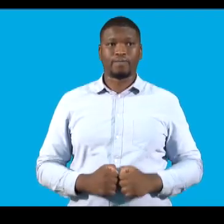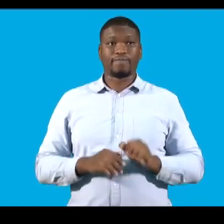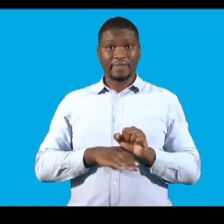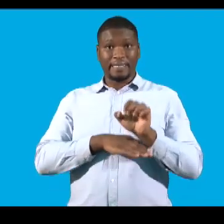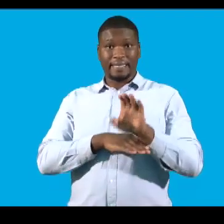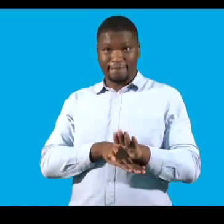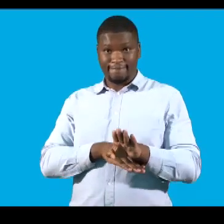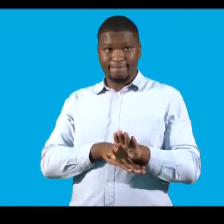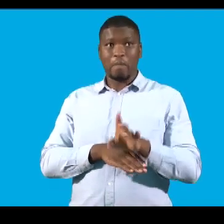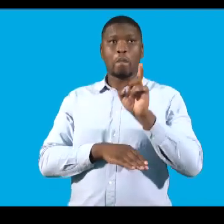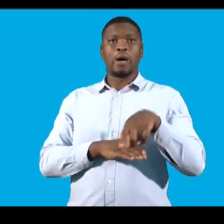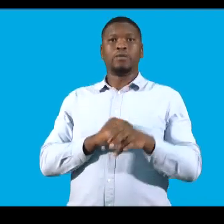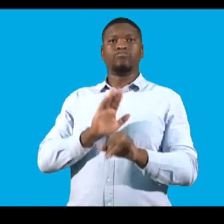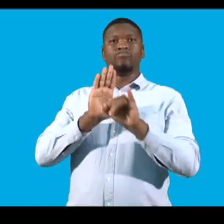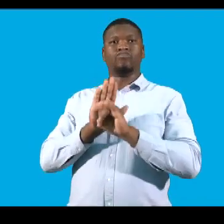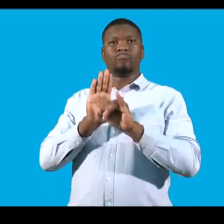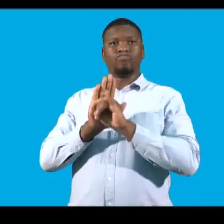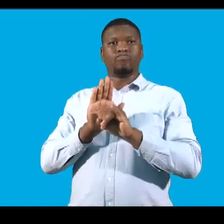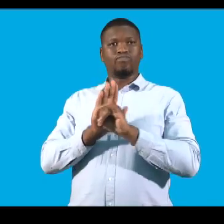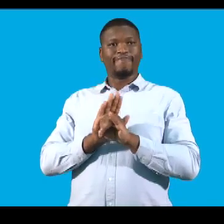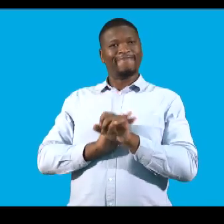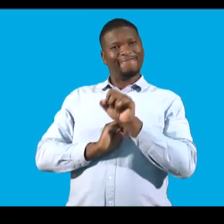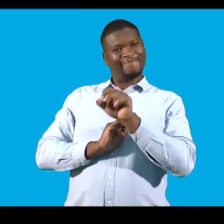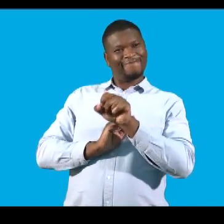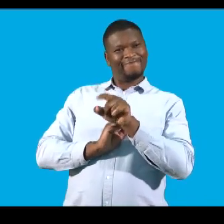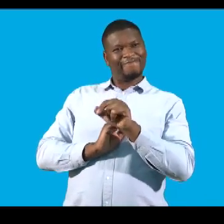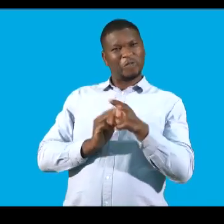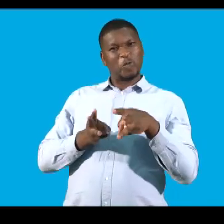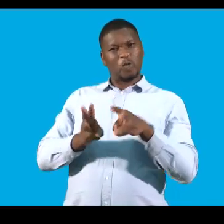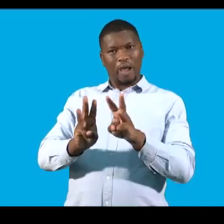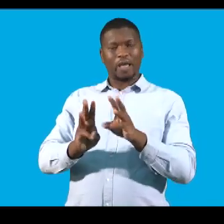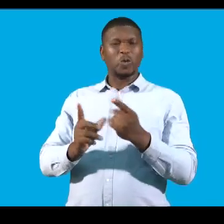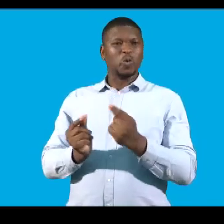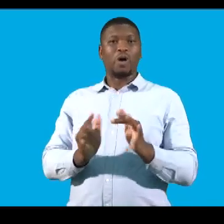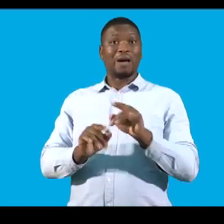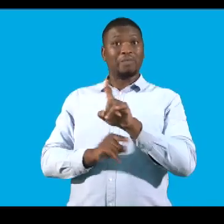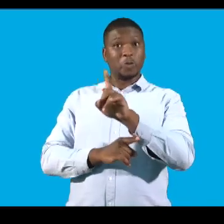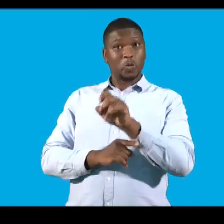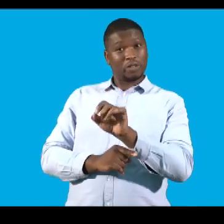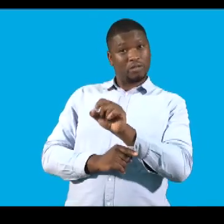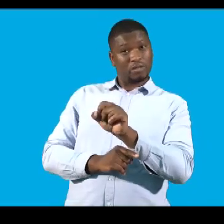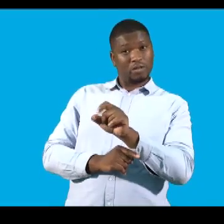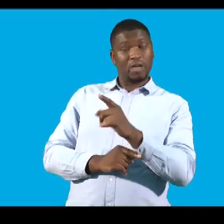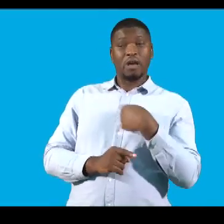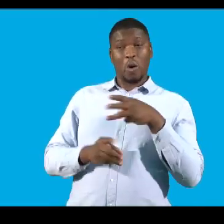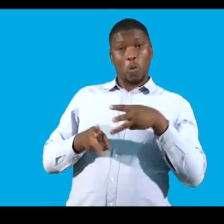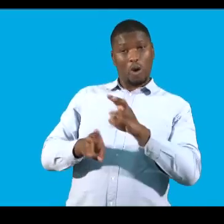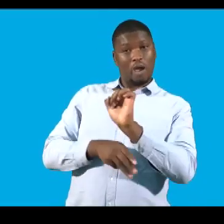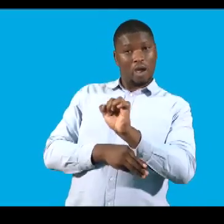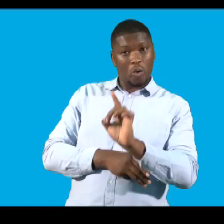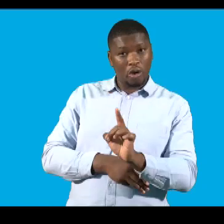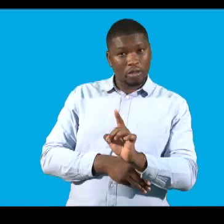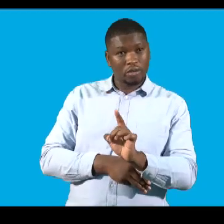So, step 1 is to identify the literary technique in the question. In this question, the literary